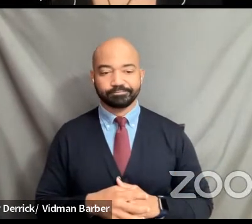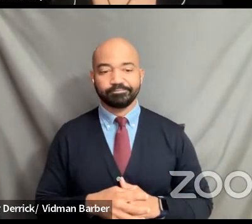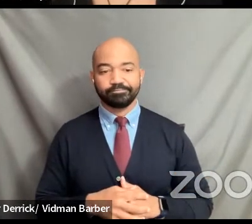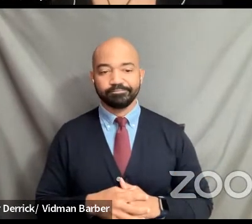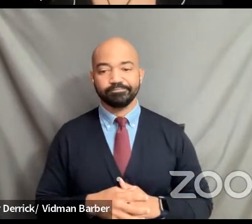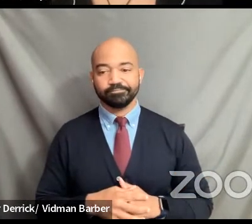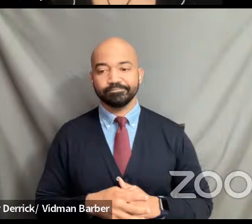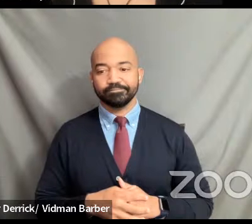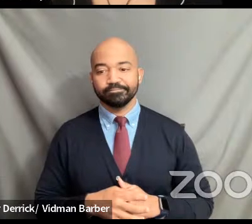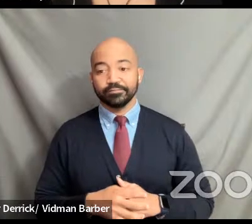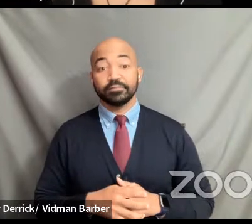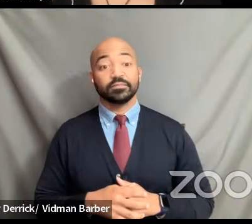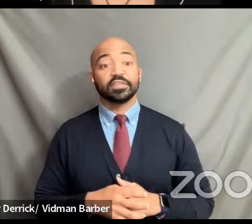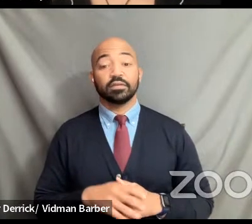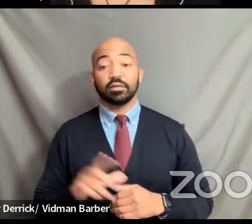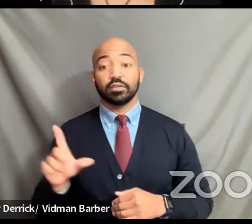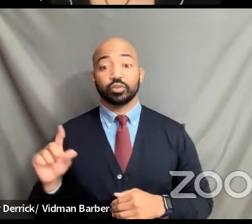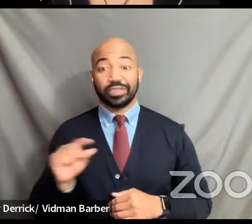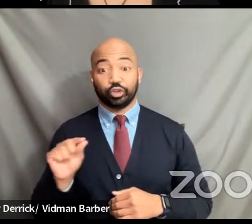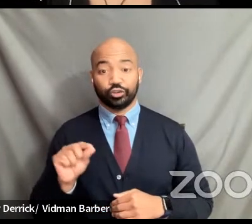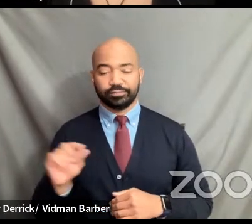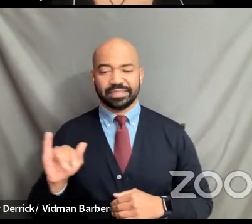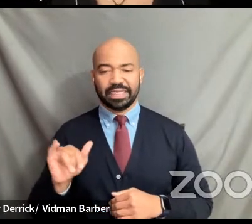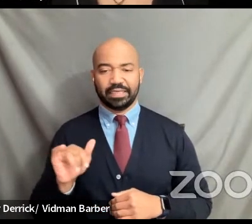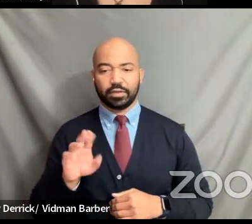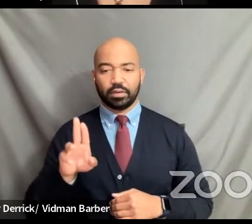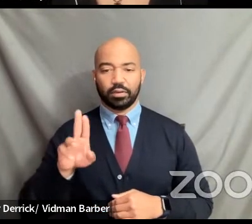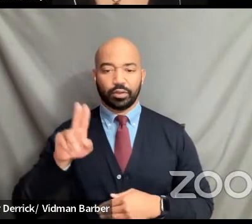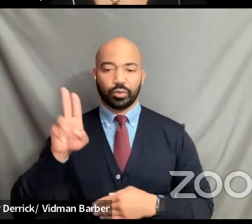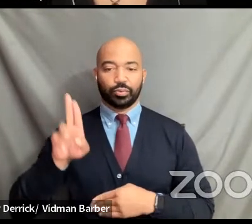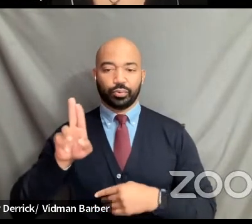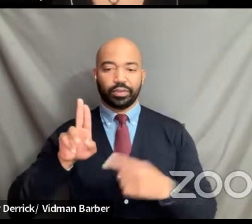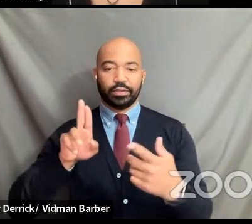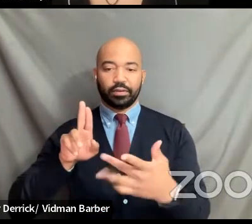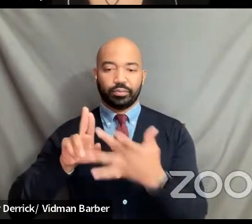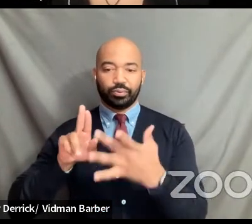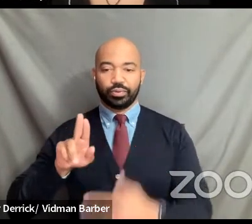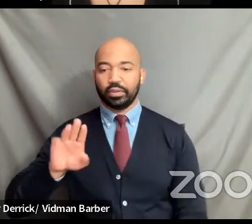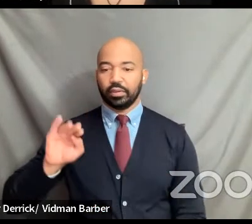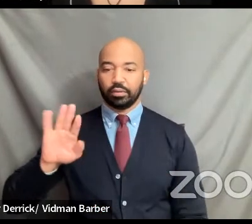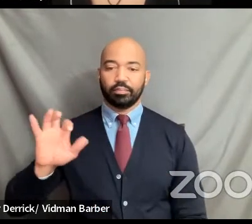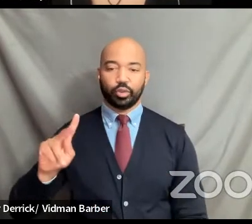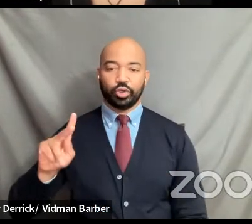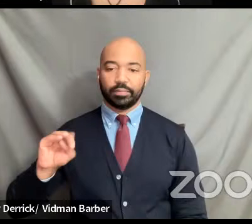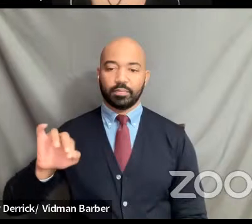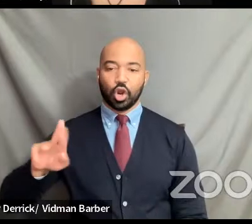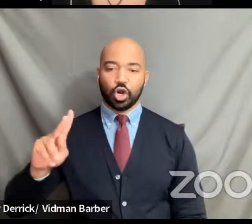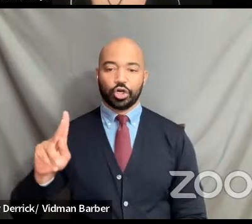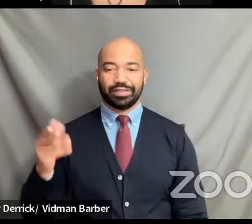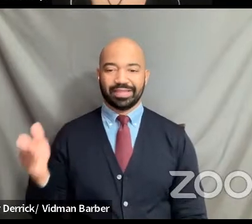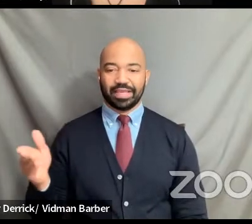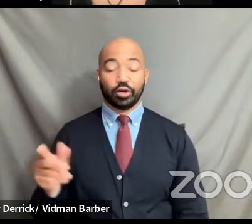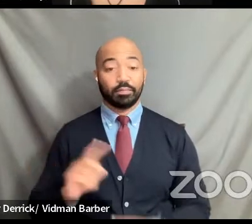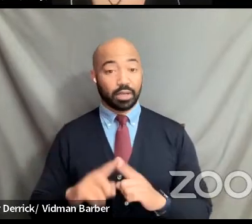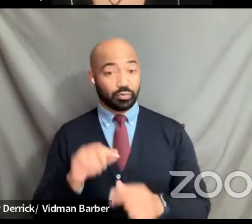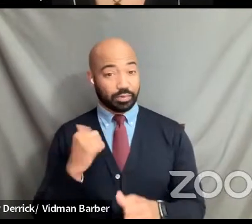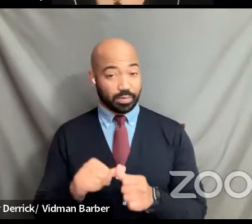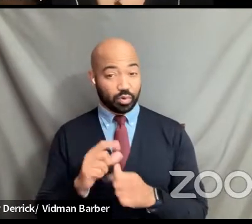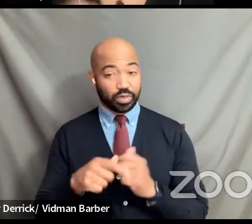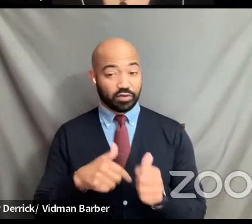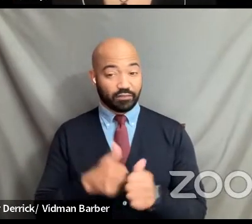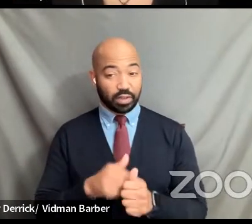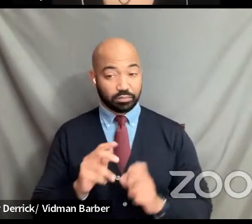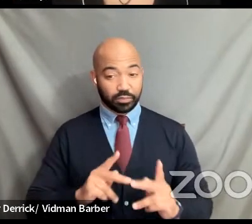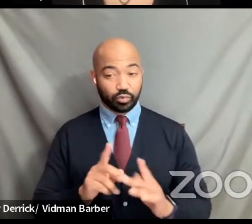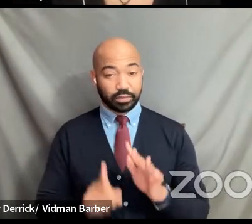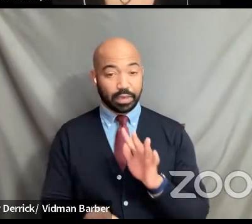it later. And then on Twitter, you can also bookmark. I know it's not as organized, but just kind of keep that in mind when you're following folks, and you can always bring it